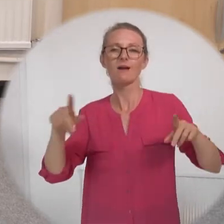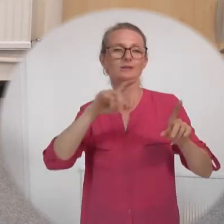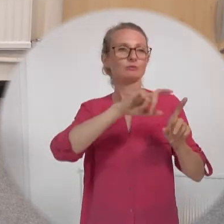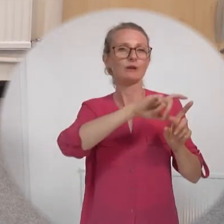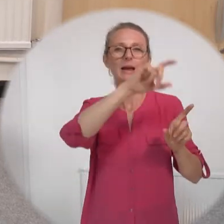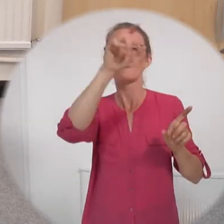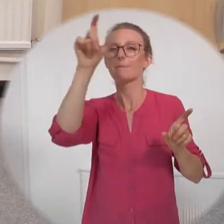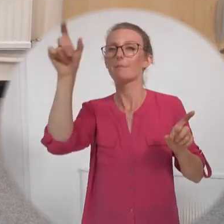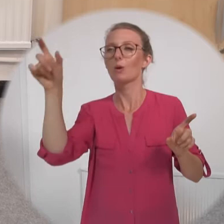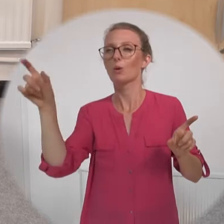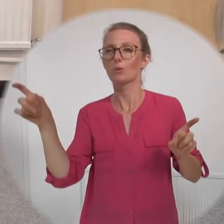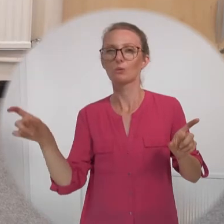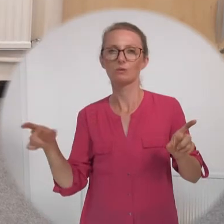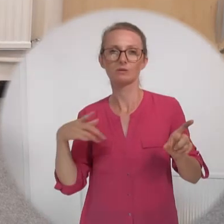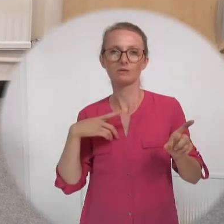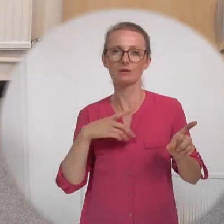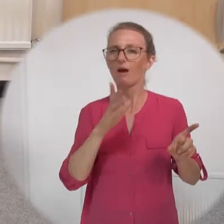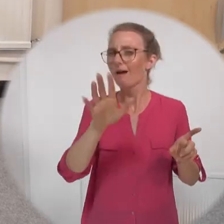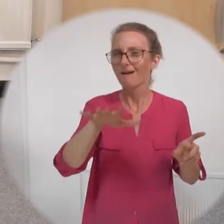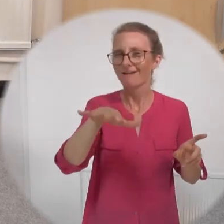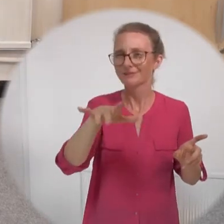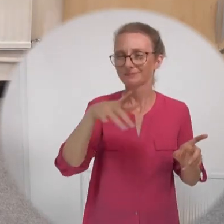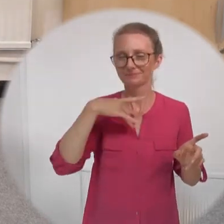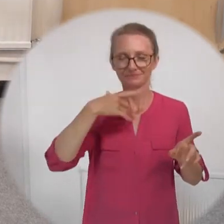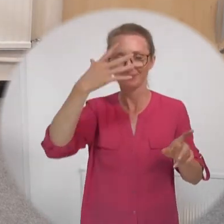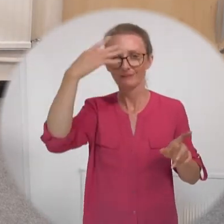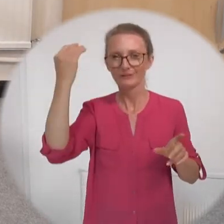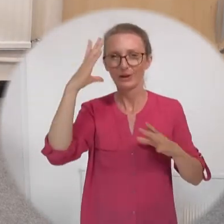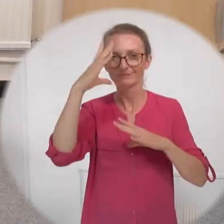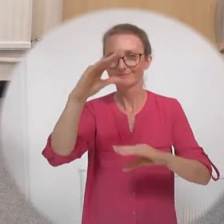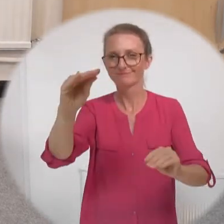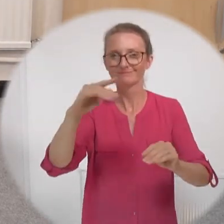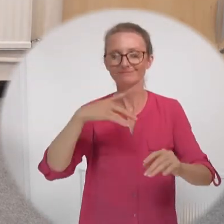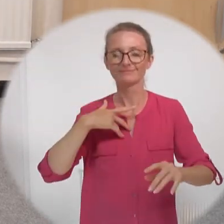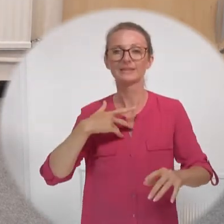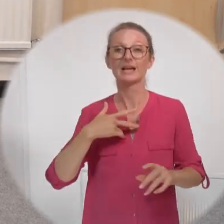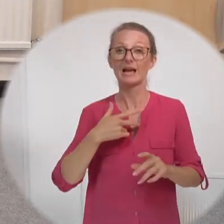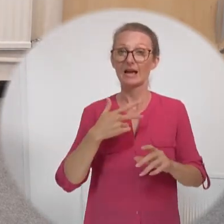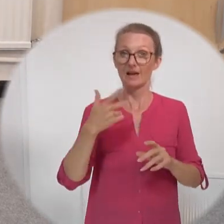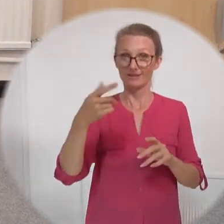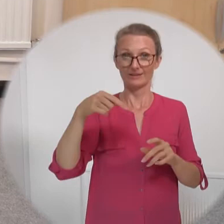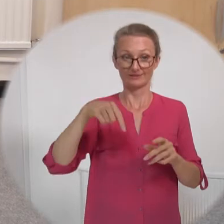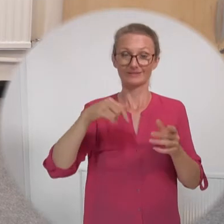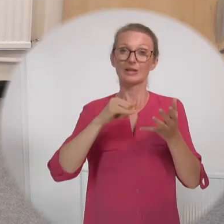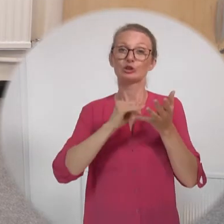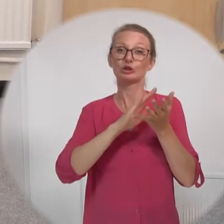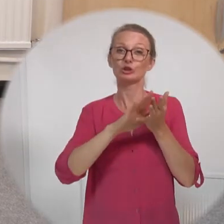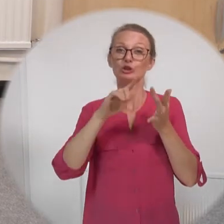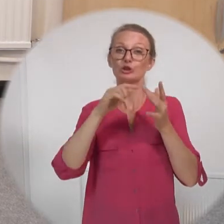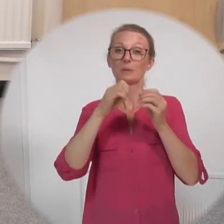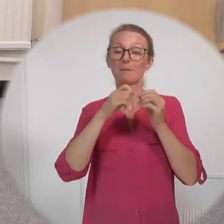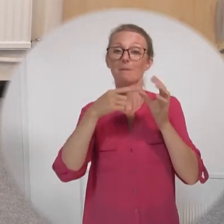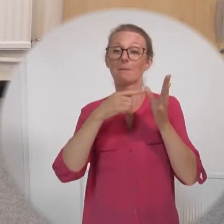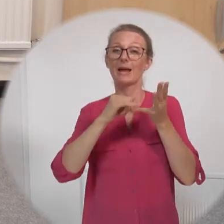Oh, I better do my references. Yeah, I learnt the whole of the 18 set from a very nice Tai